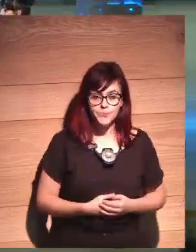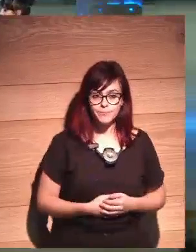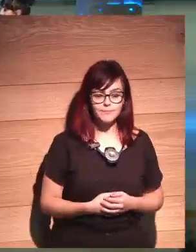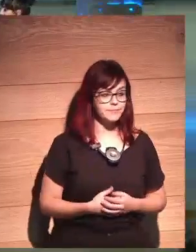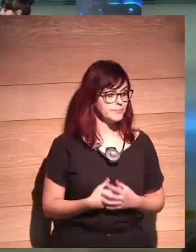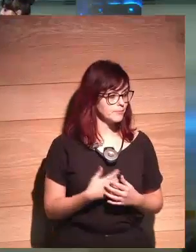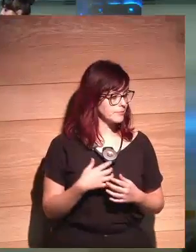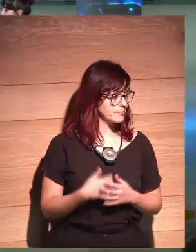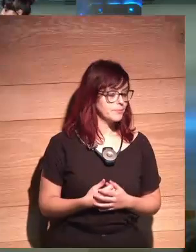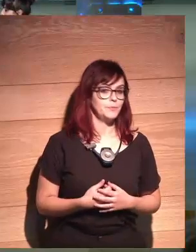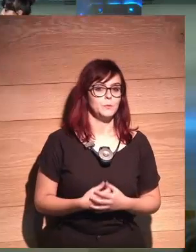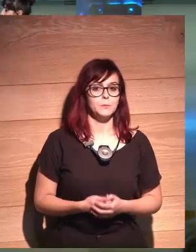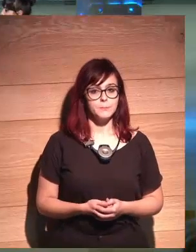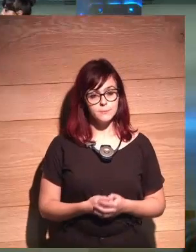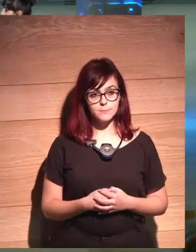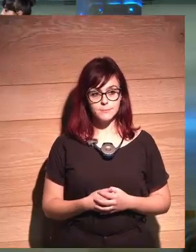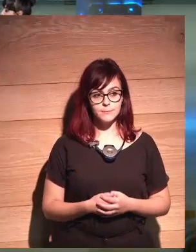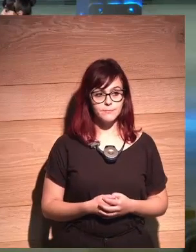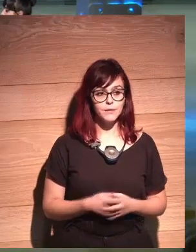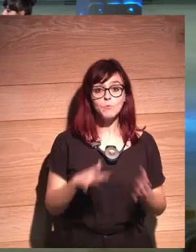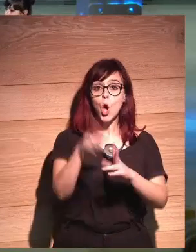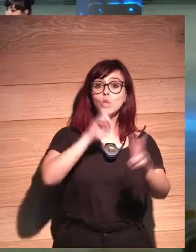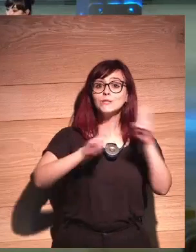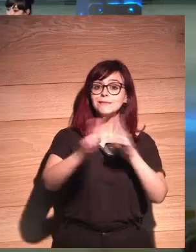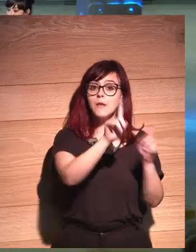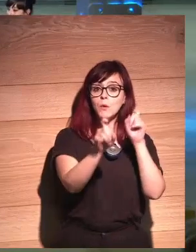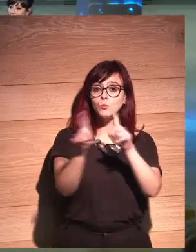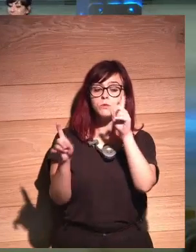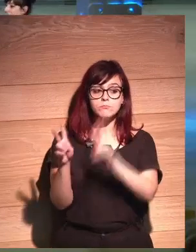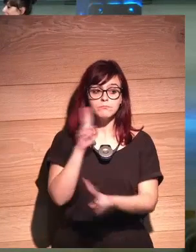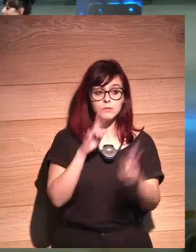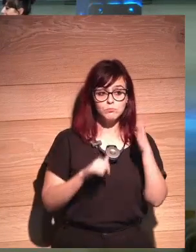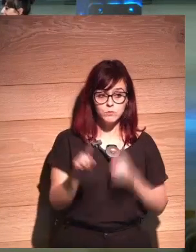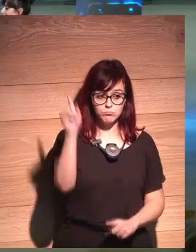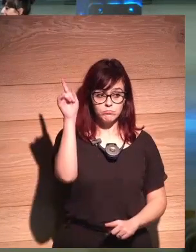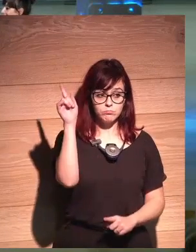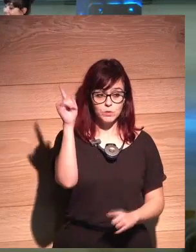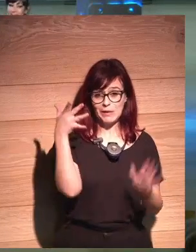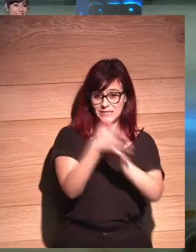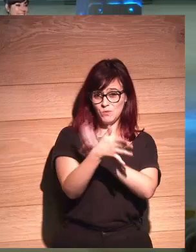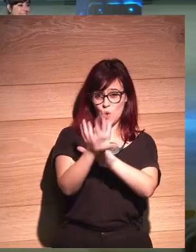¿Deseáis contestar? Dejamos las preguntas abiertas. If you want to answer, we leave things